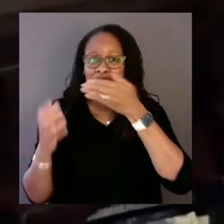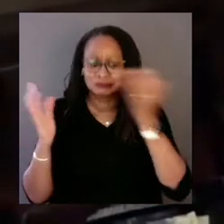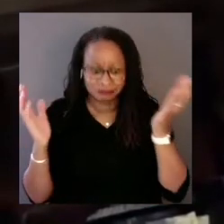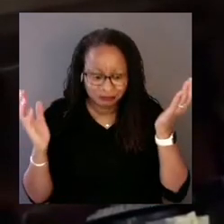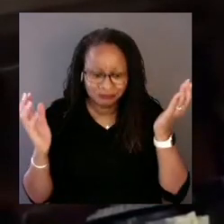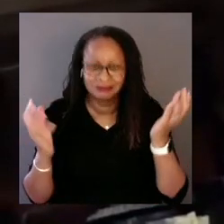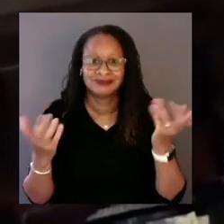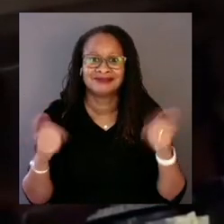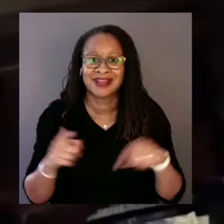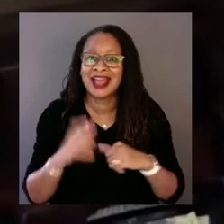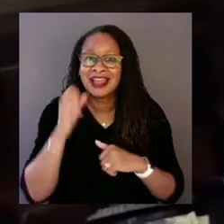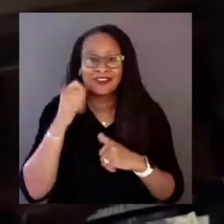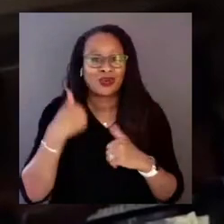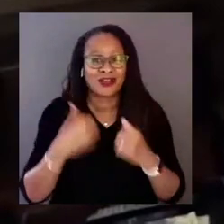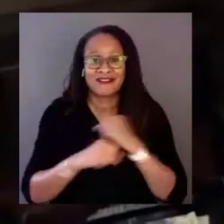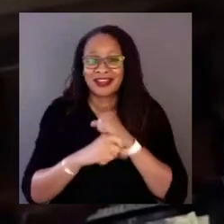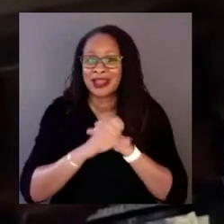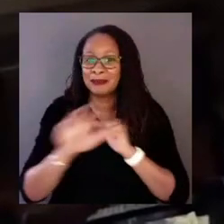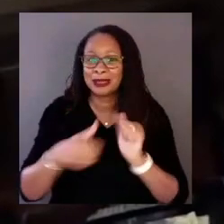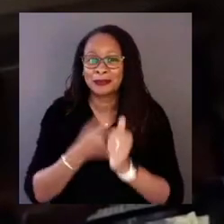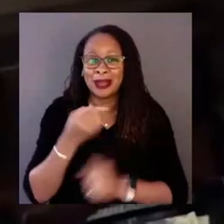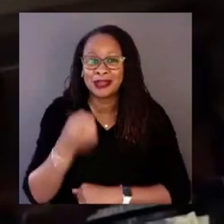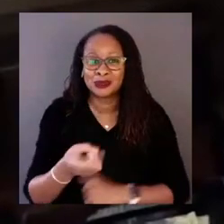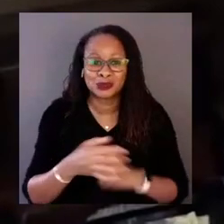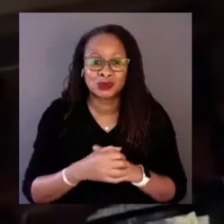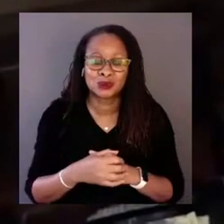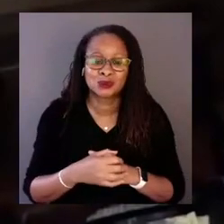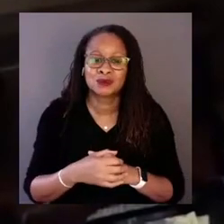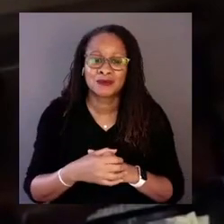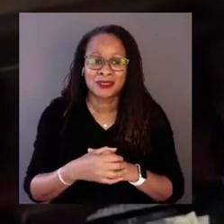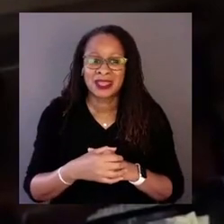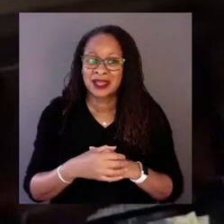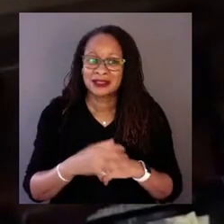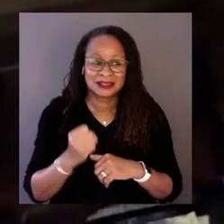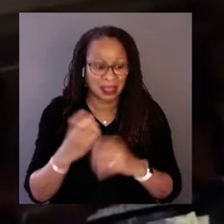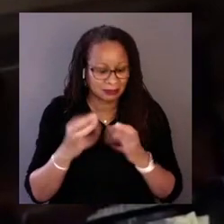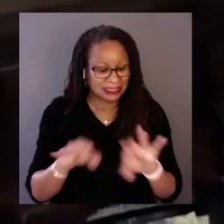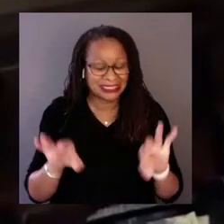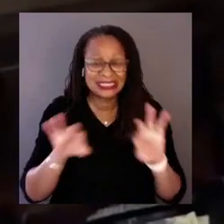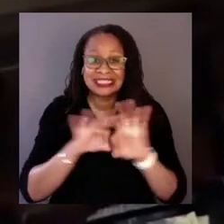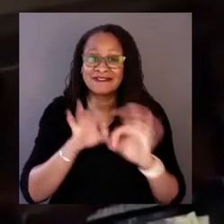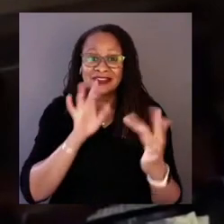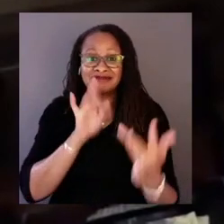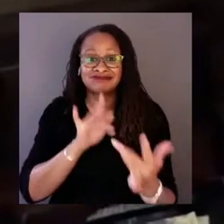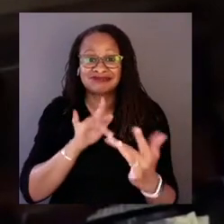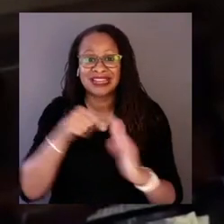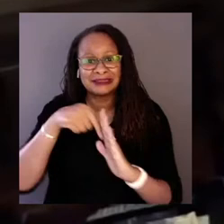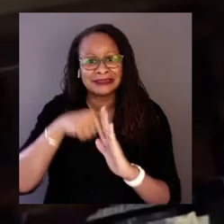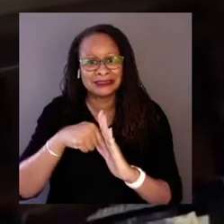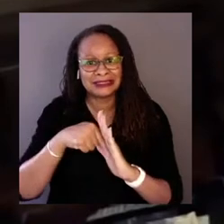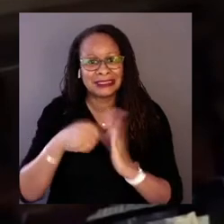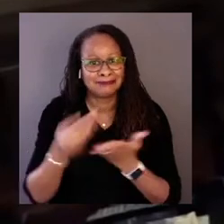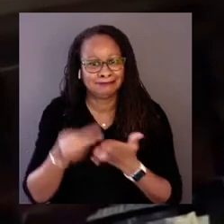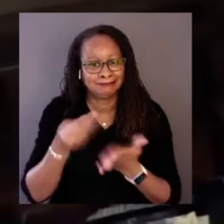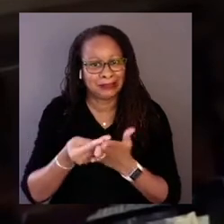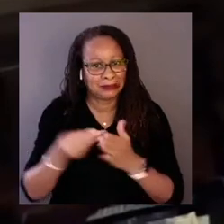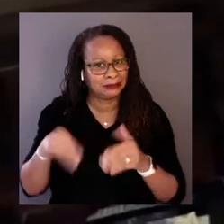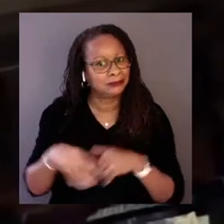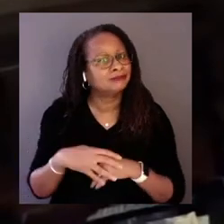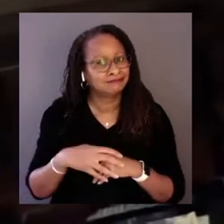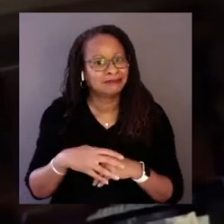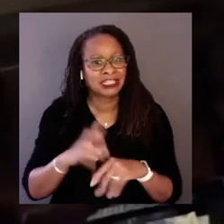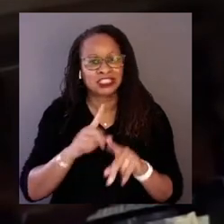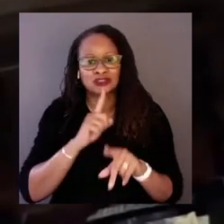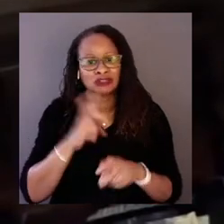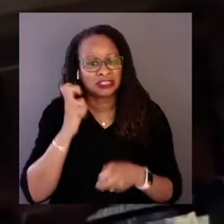campaign behind you with some, you know, some significant reach in deep pockets, it's really tough. It's really, really tough. And